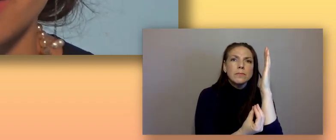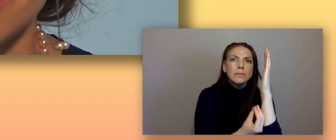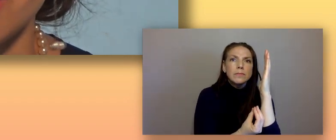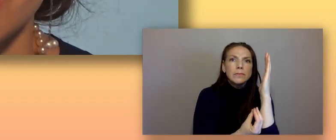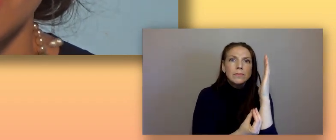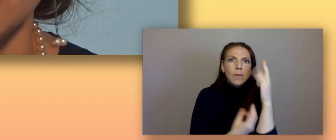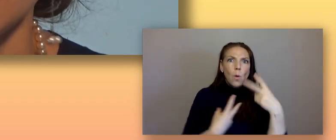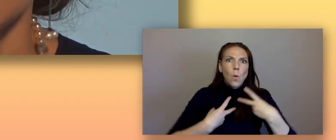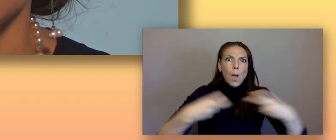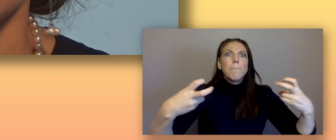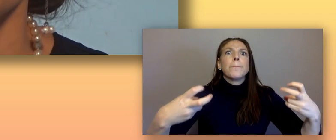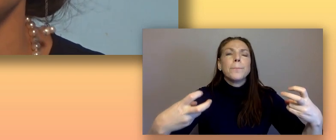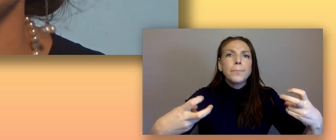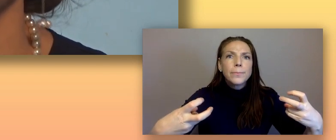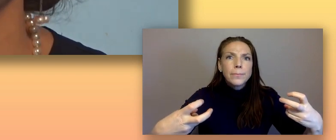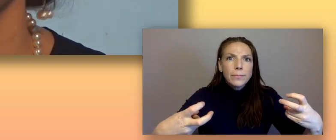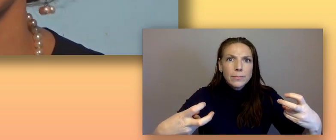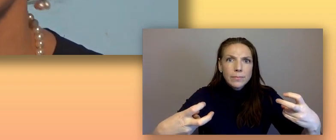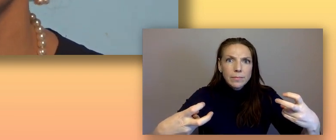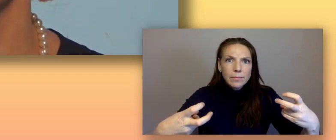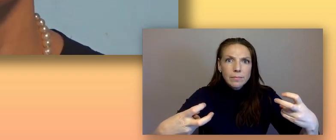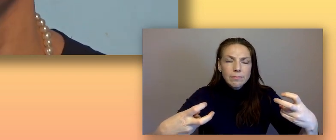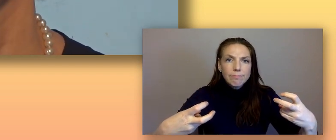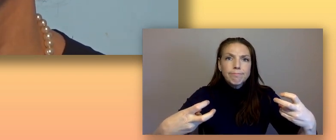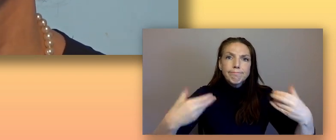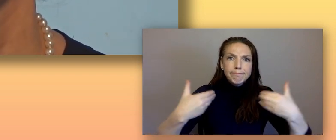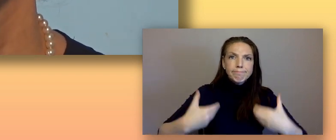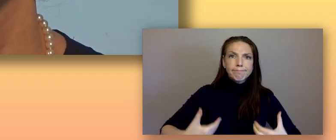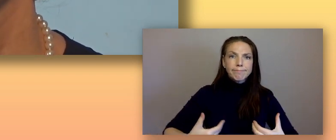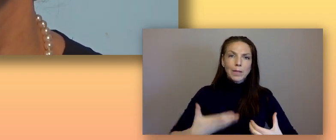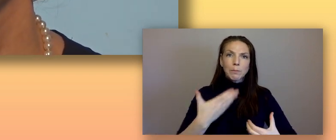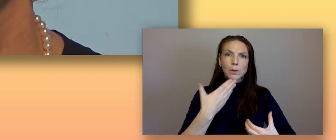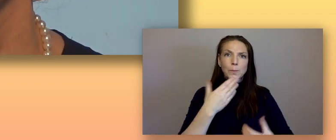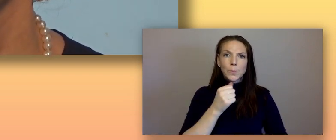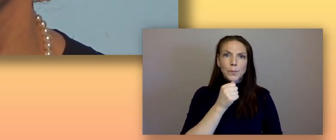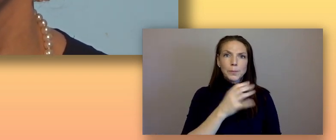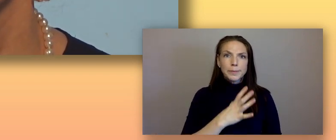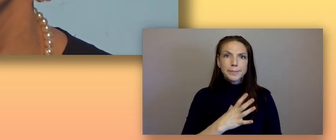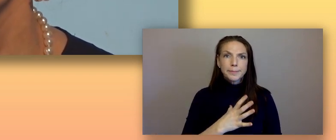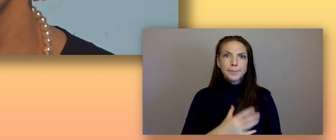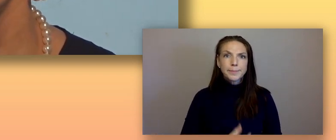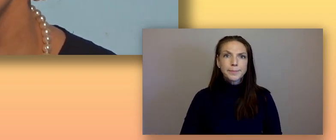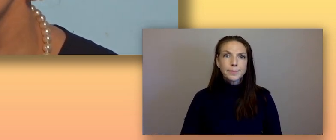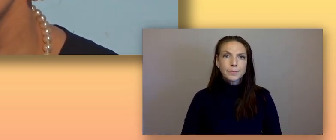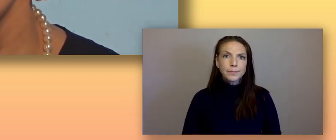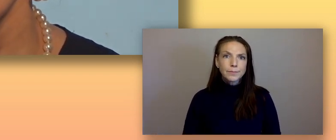demon, a well-behaved woman.